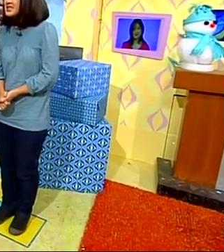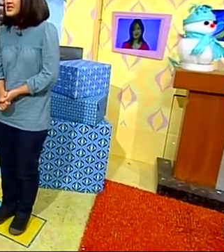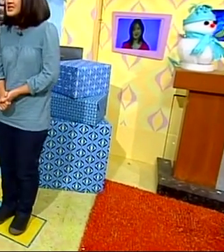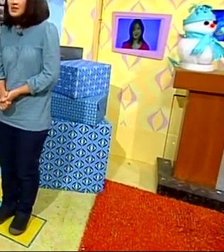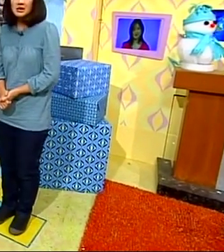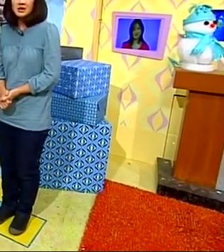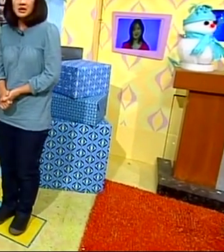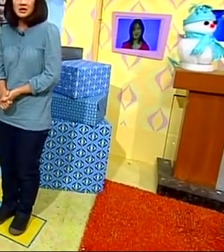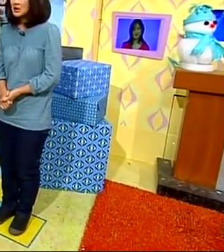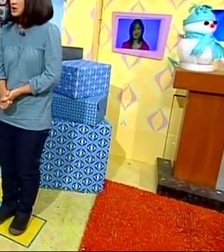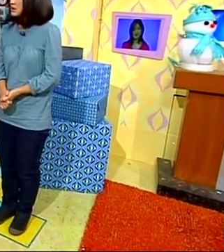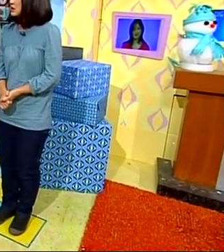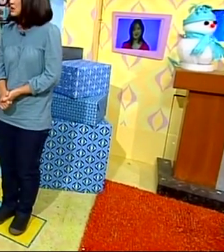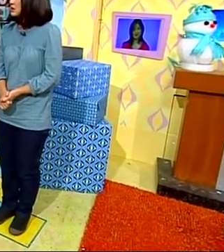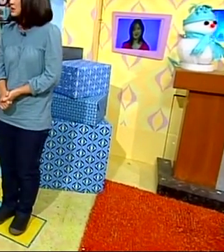Oh, you're right. Hold on, I'll see what else I can find. Won't be long.